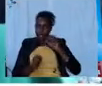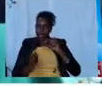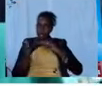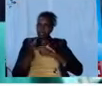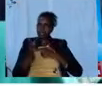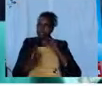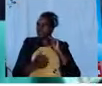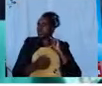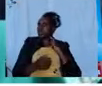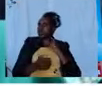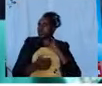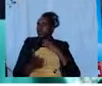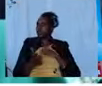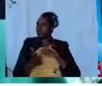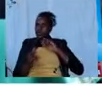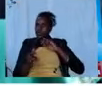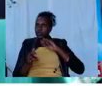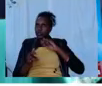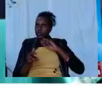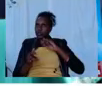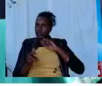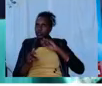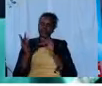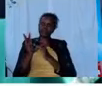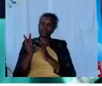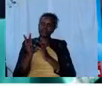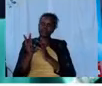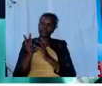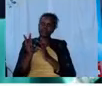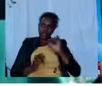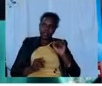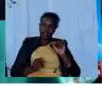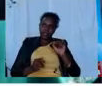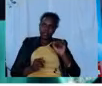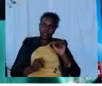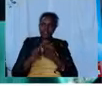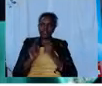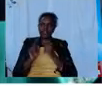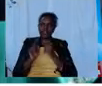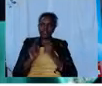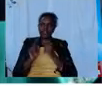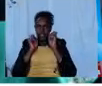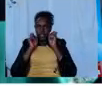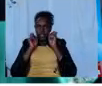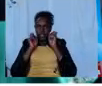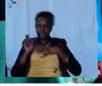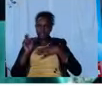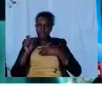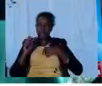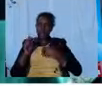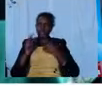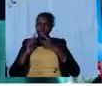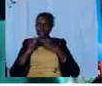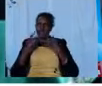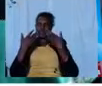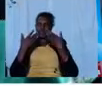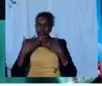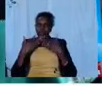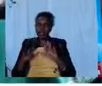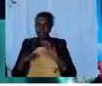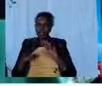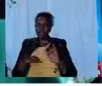more. Yes, it's sweet to trust in Jesus, just from sin itself